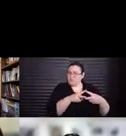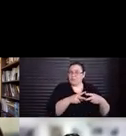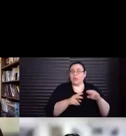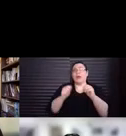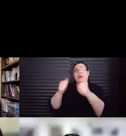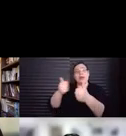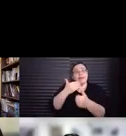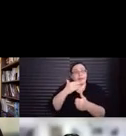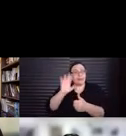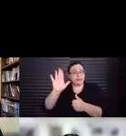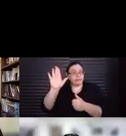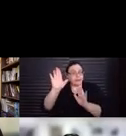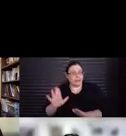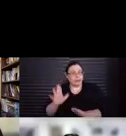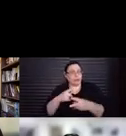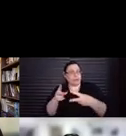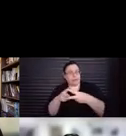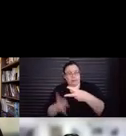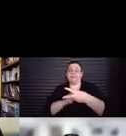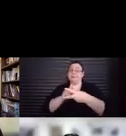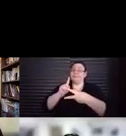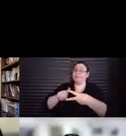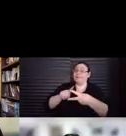questions. So about the first,